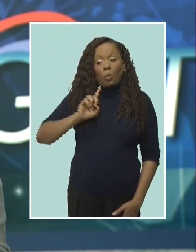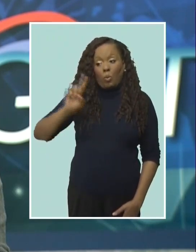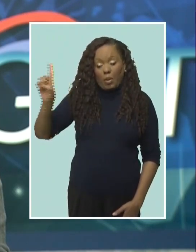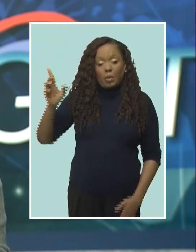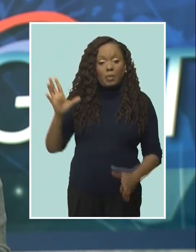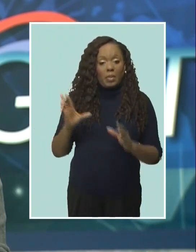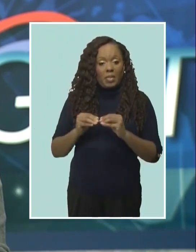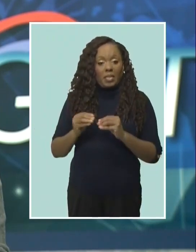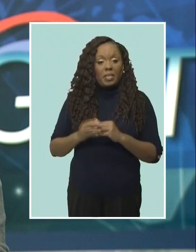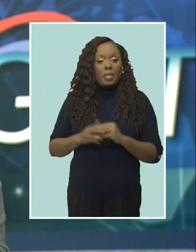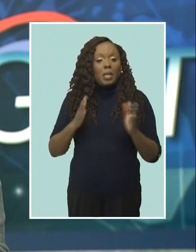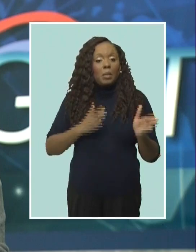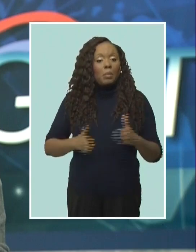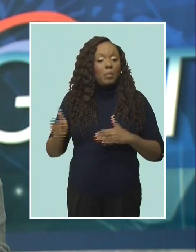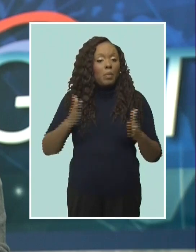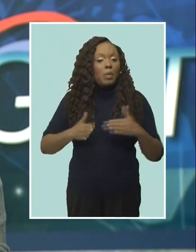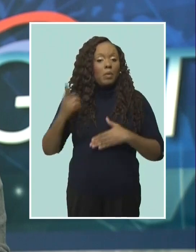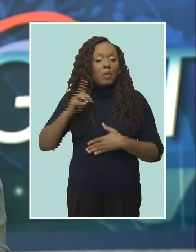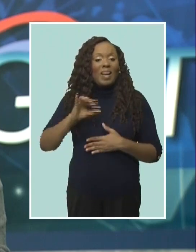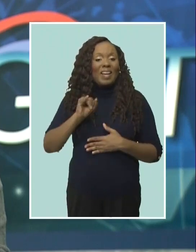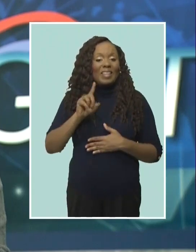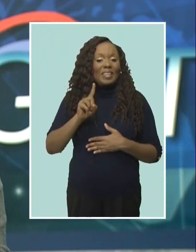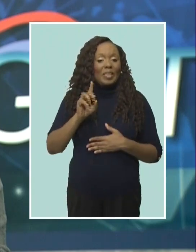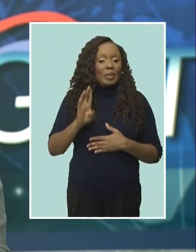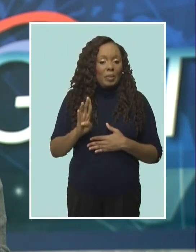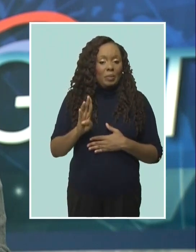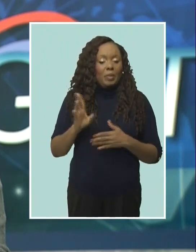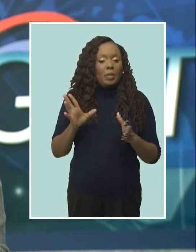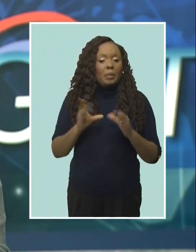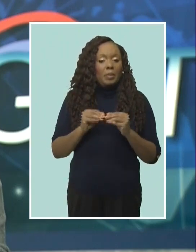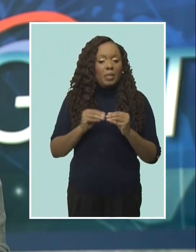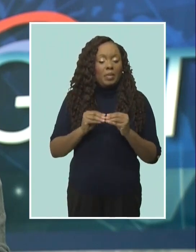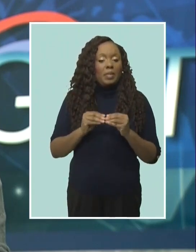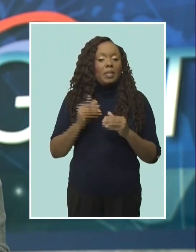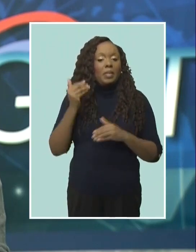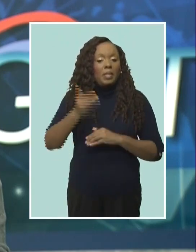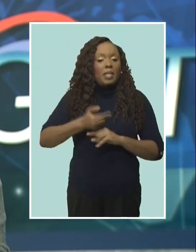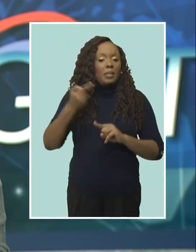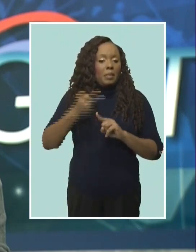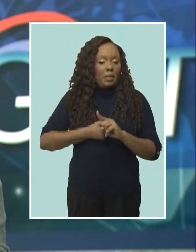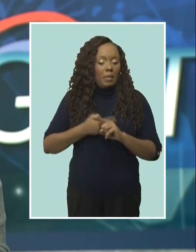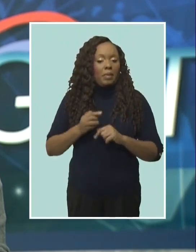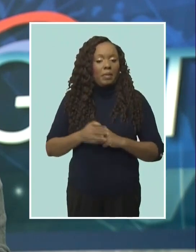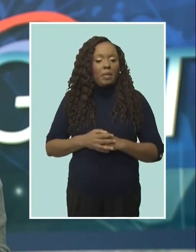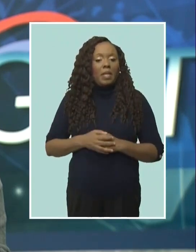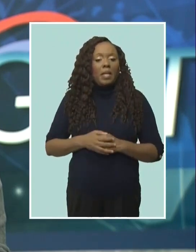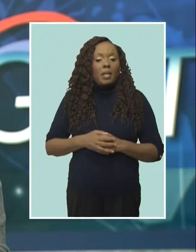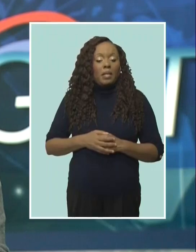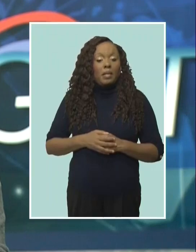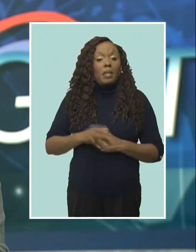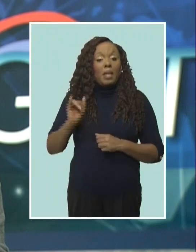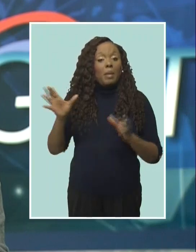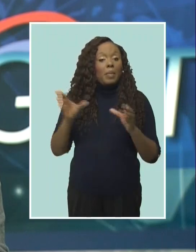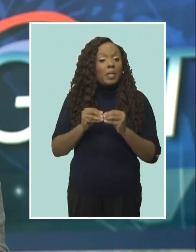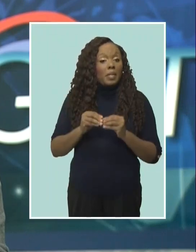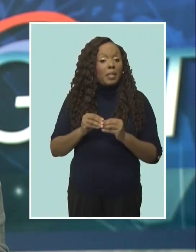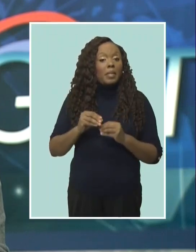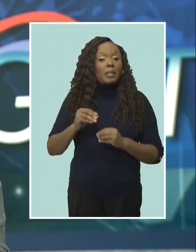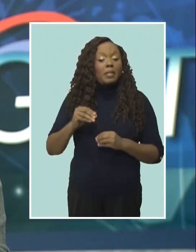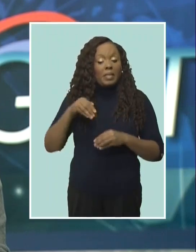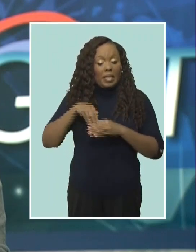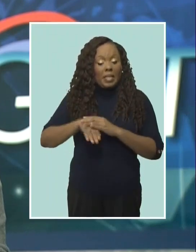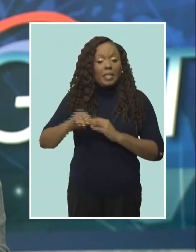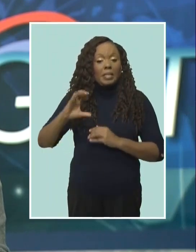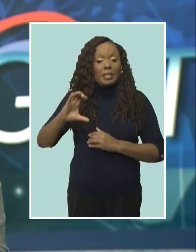IDB Invest annual meetings, which take place in Chile next month. Mr. Golfajan notes while regional economies have